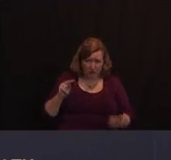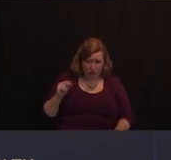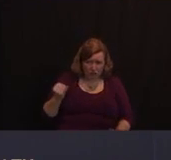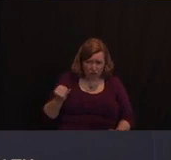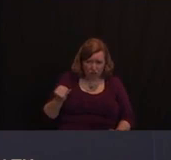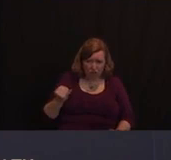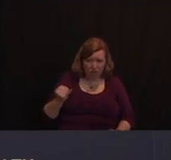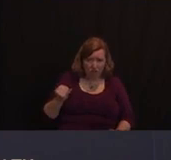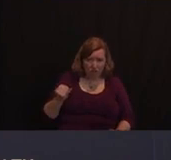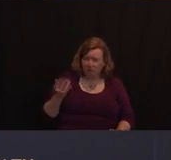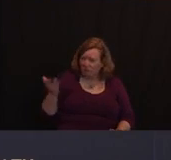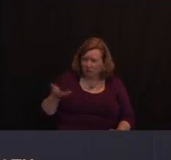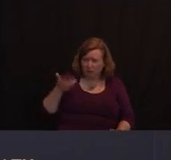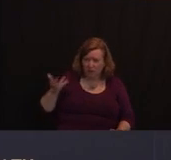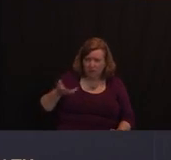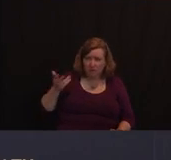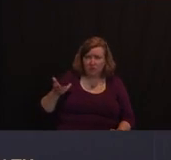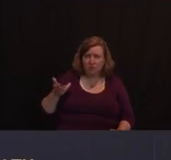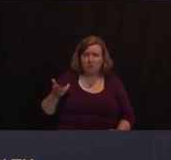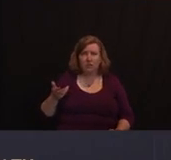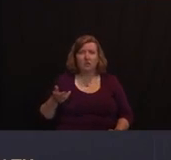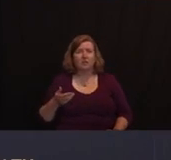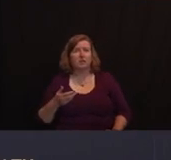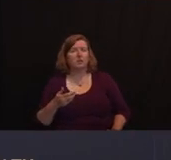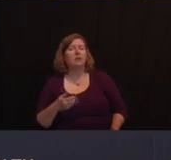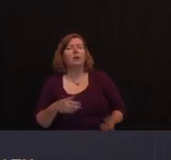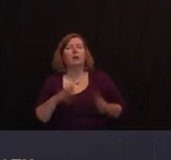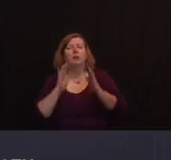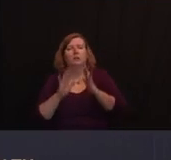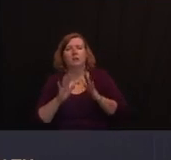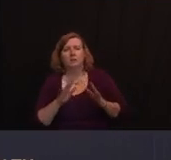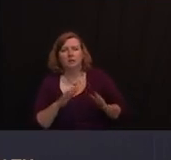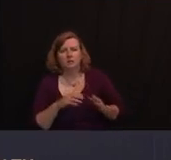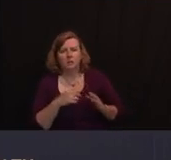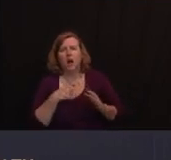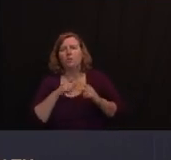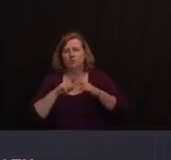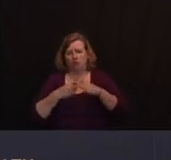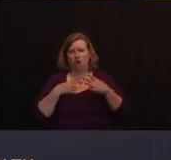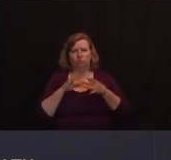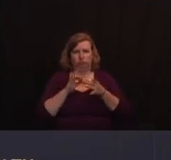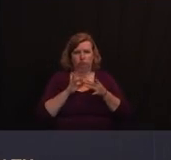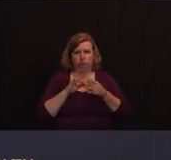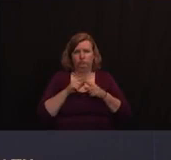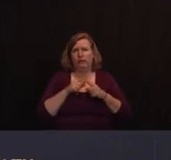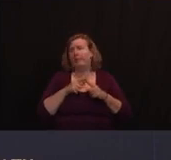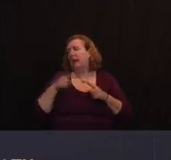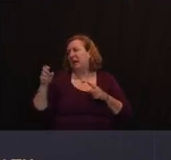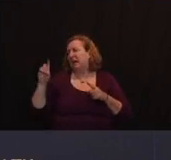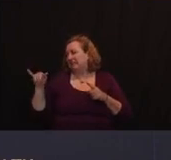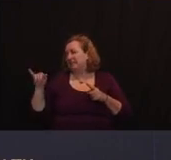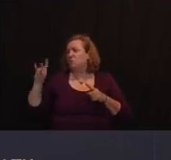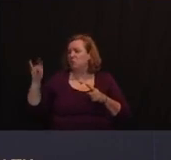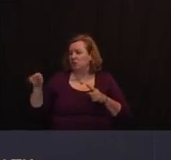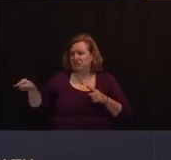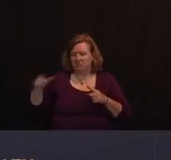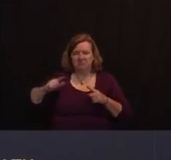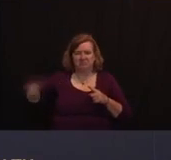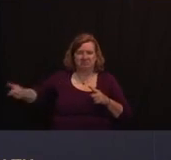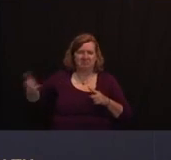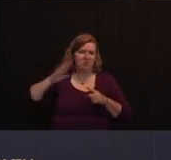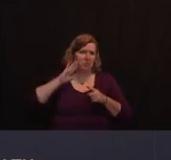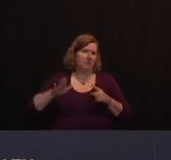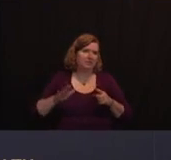much. Dave, I'll start and then turn it to both Eddie and Judy. I'll start with the last one.